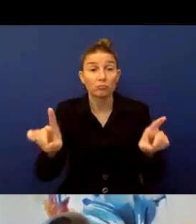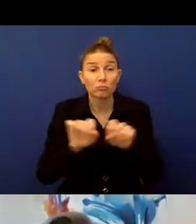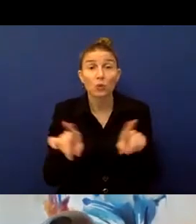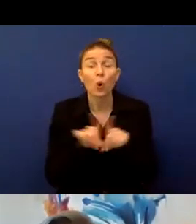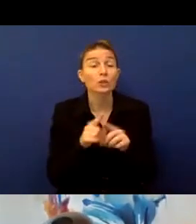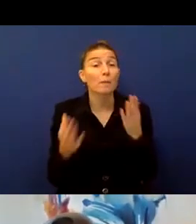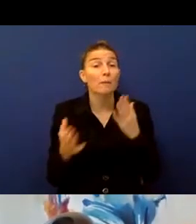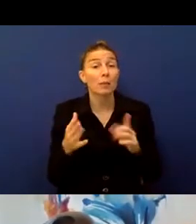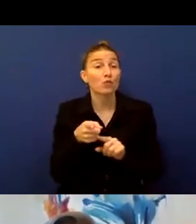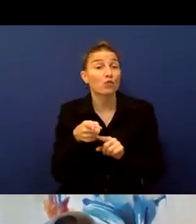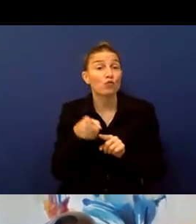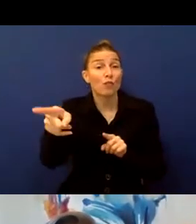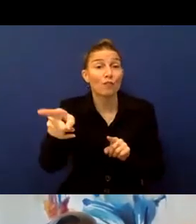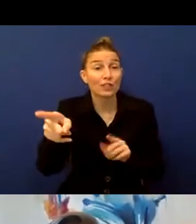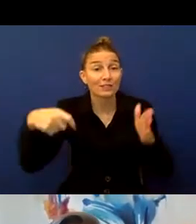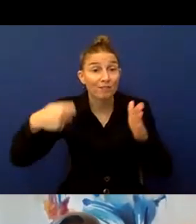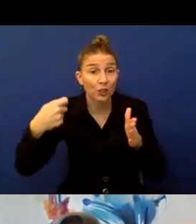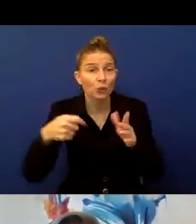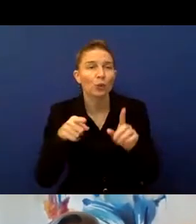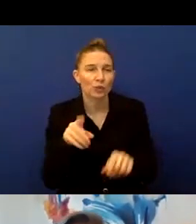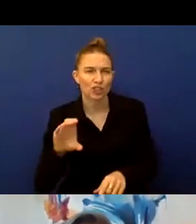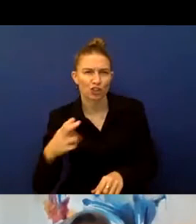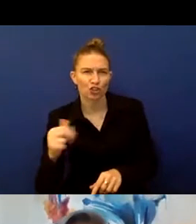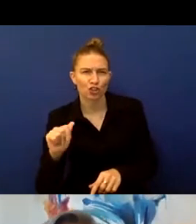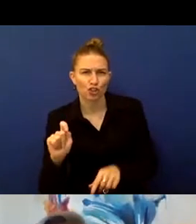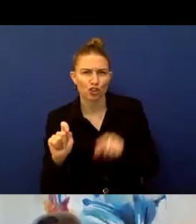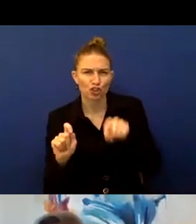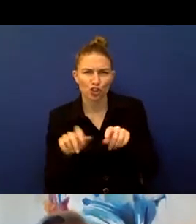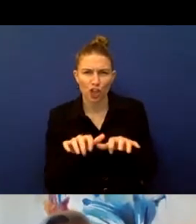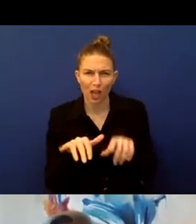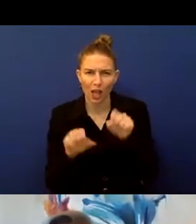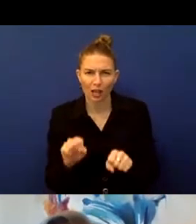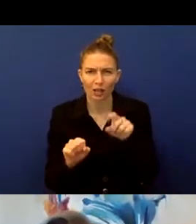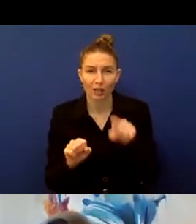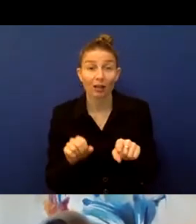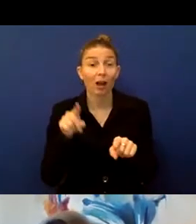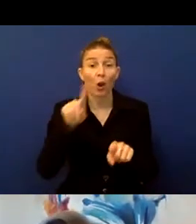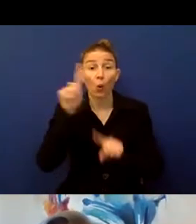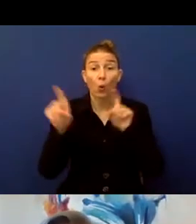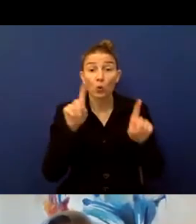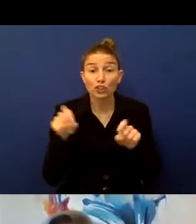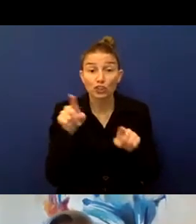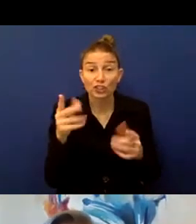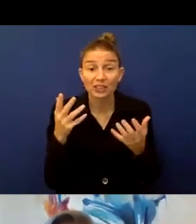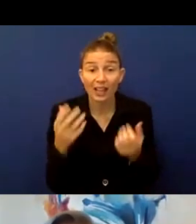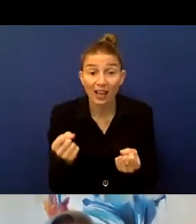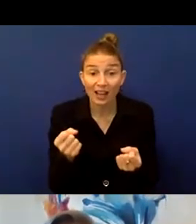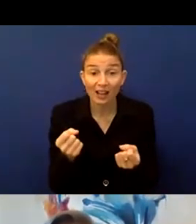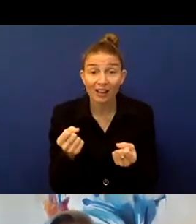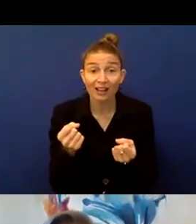etc. If you have any questions, please type them into the Q&A